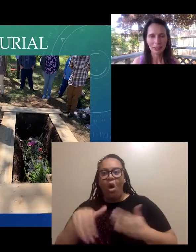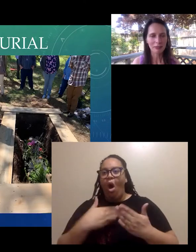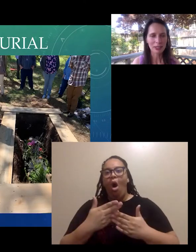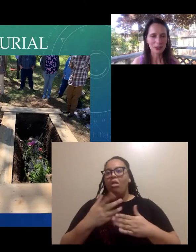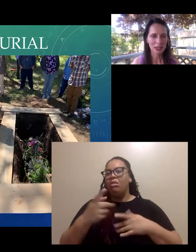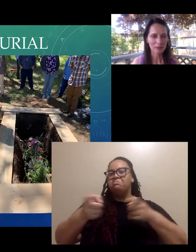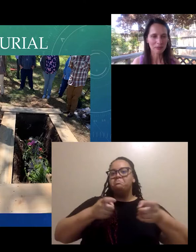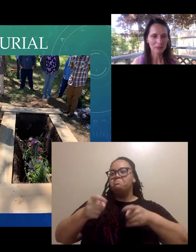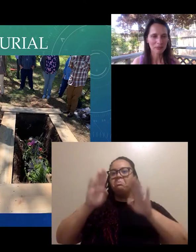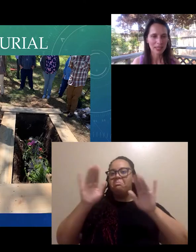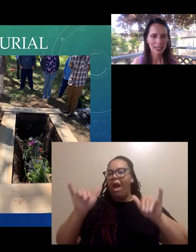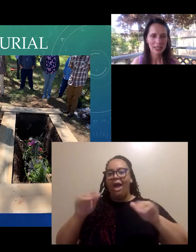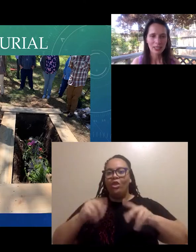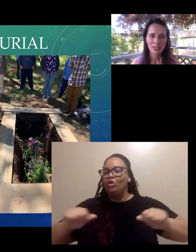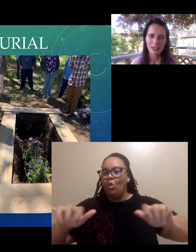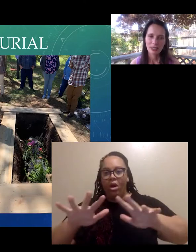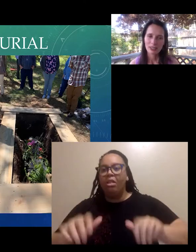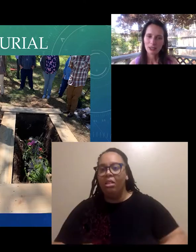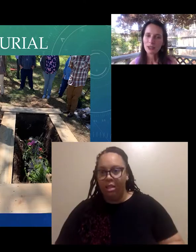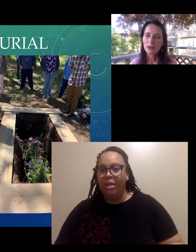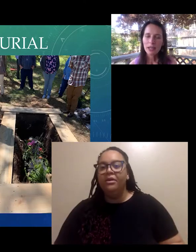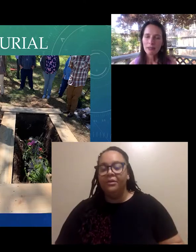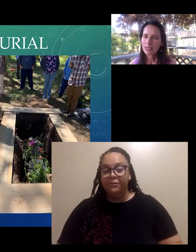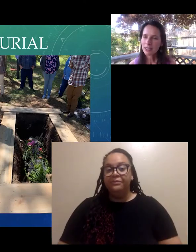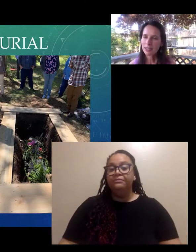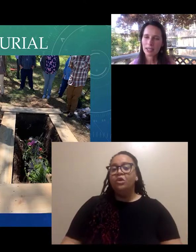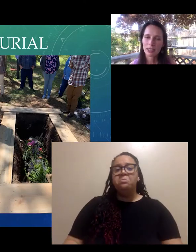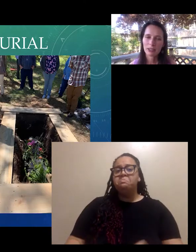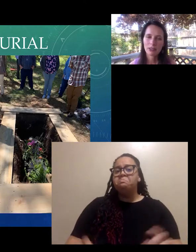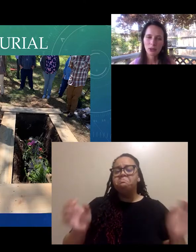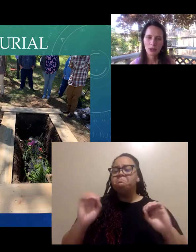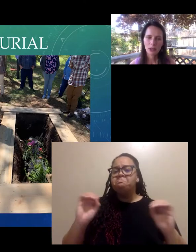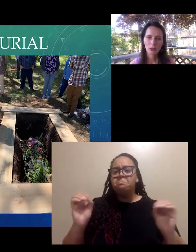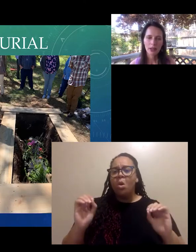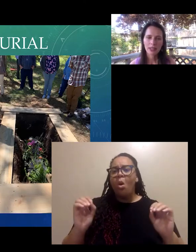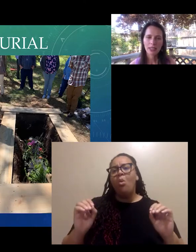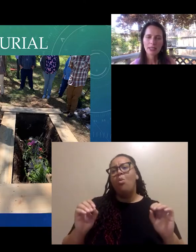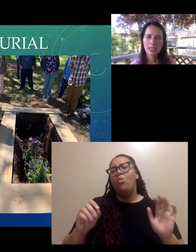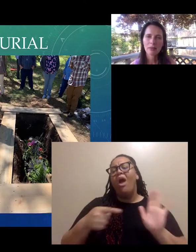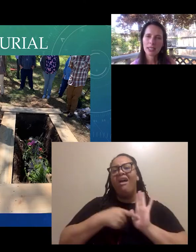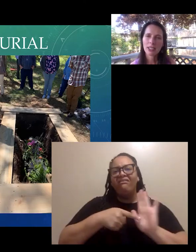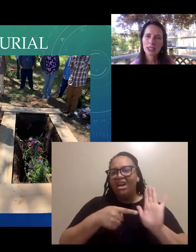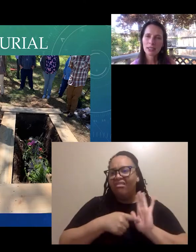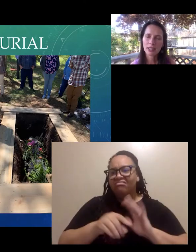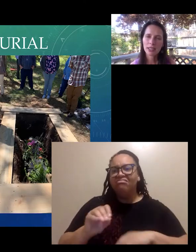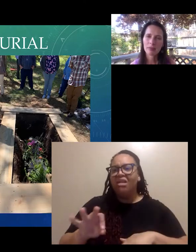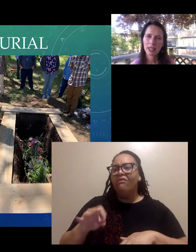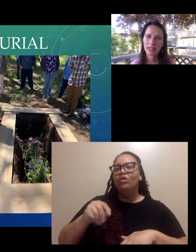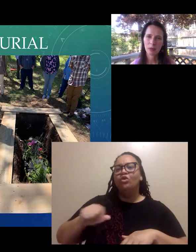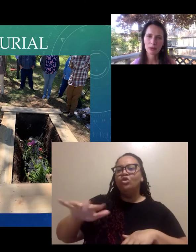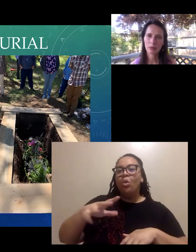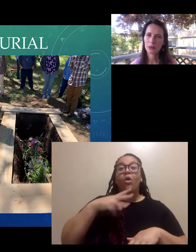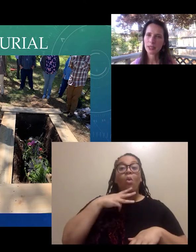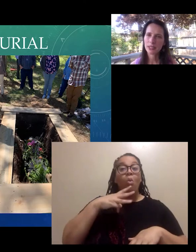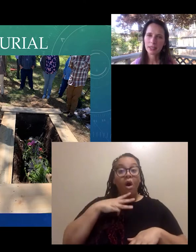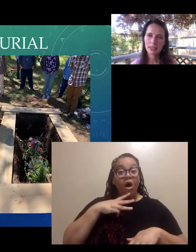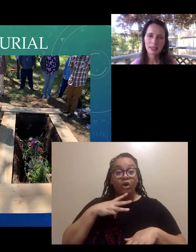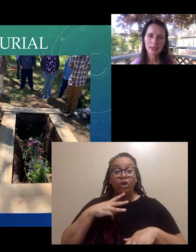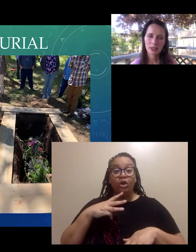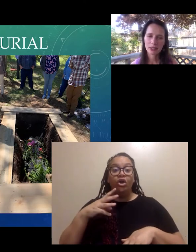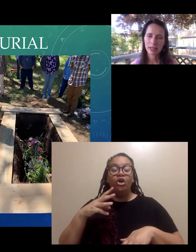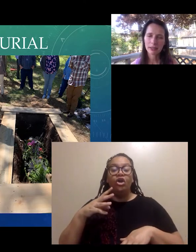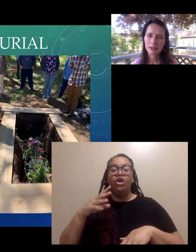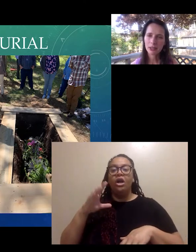by the lovely soil. So no evidence of soil or water contamination that has been reported